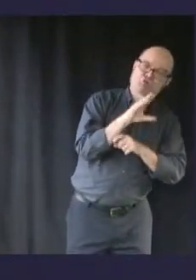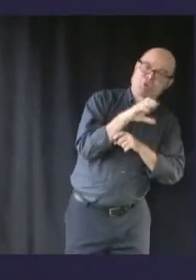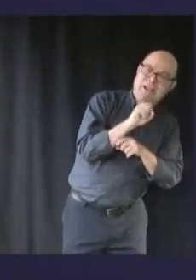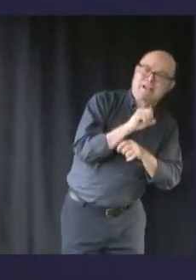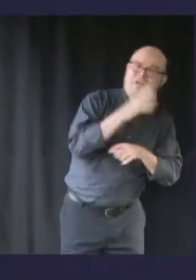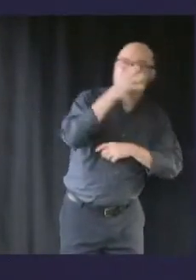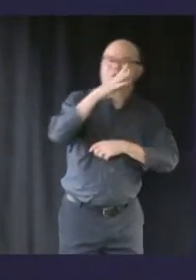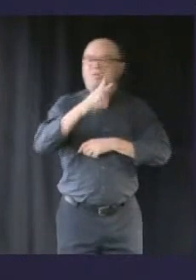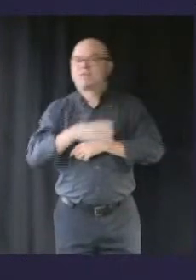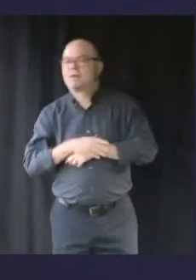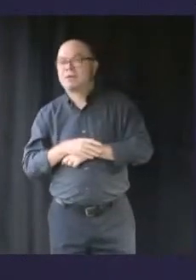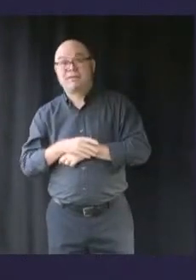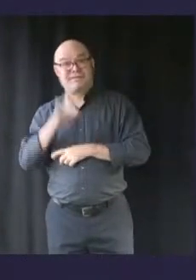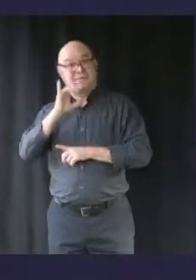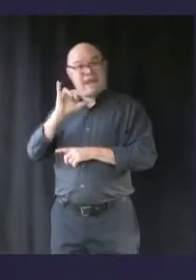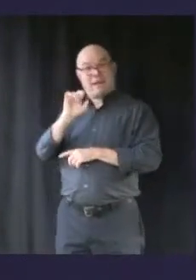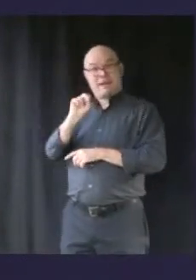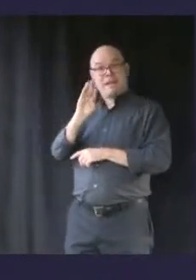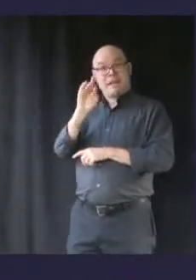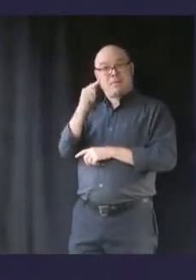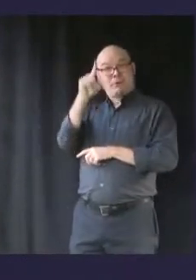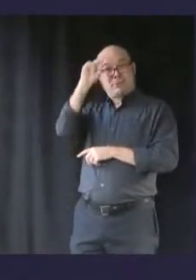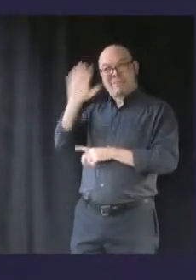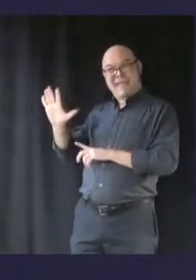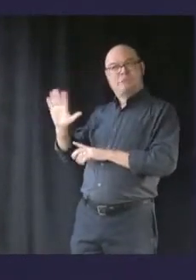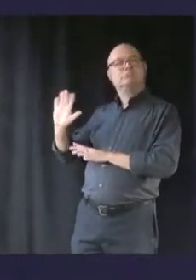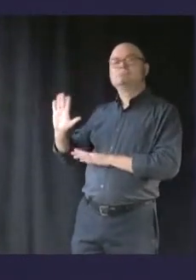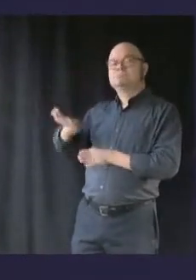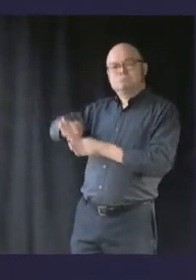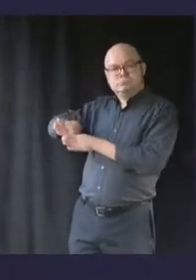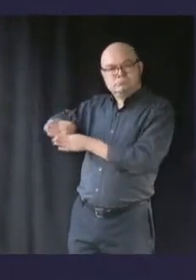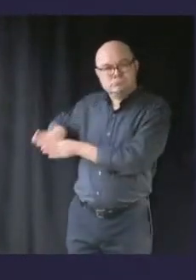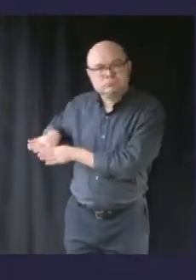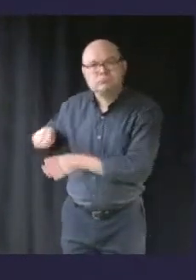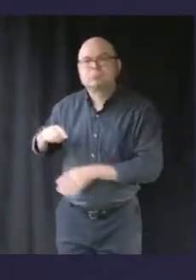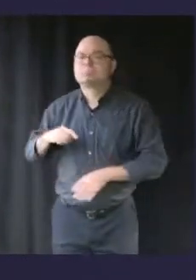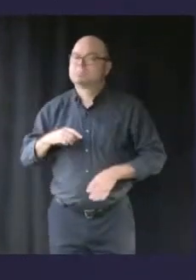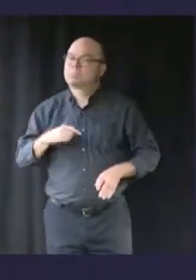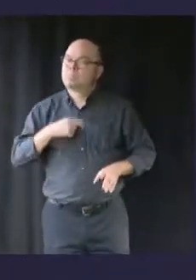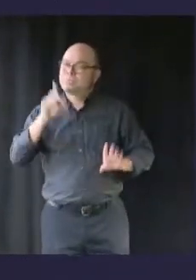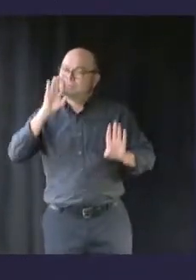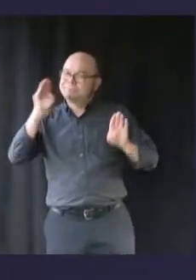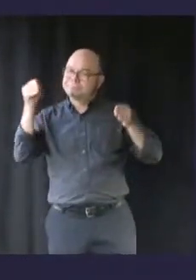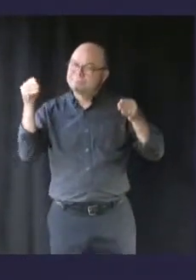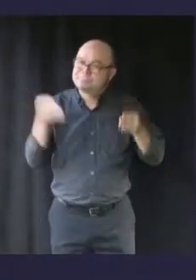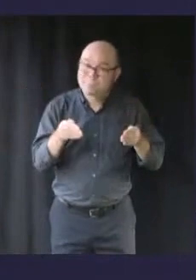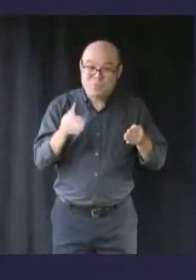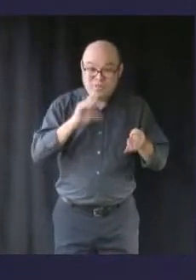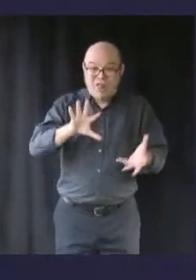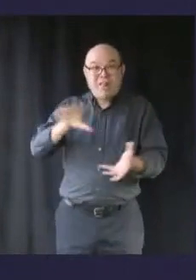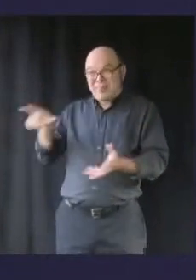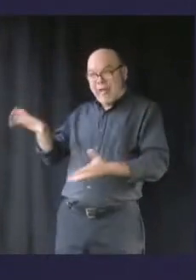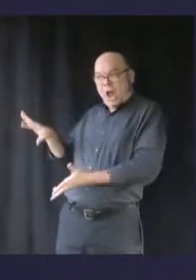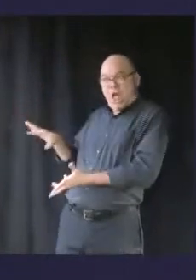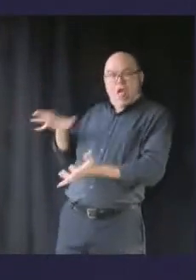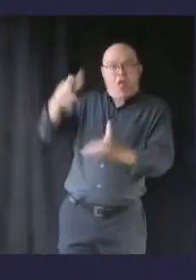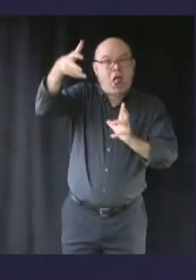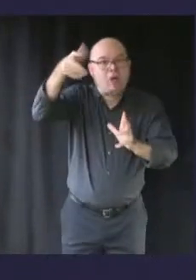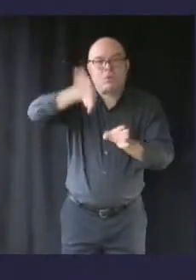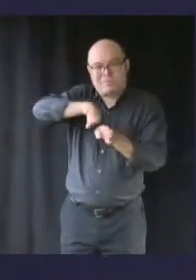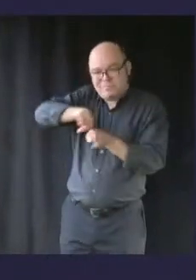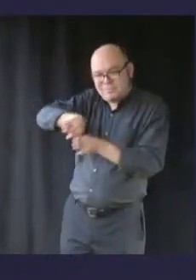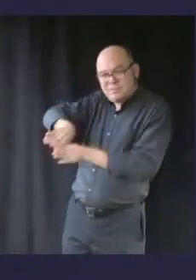at the evil of humankind and what we're capable of perpetrating. To see mass atrocities, crimes